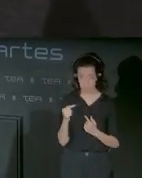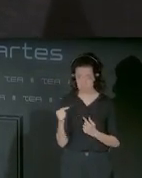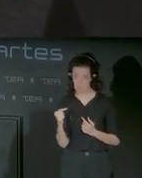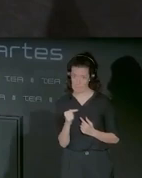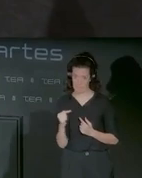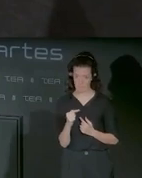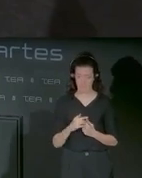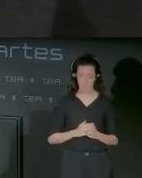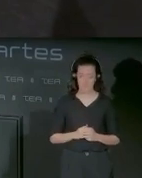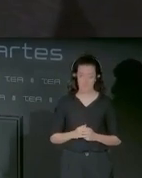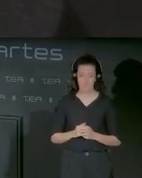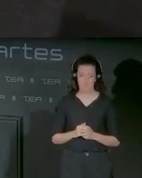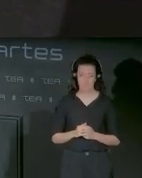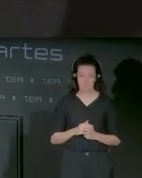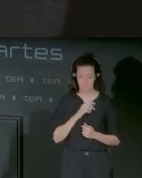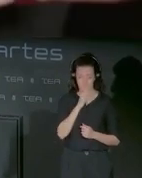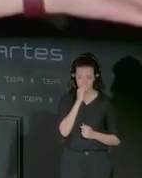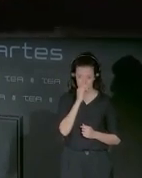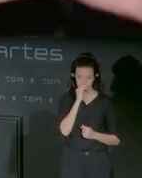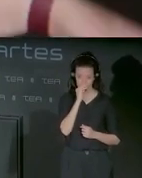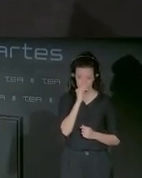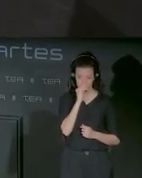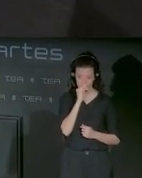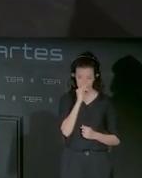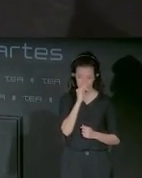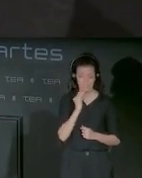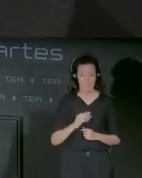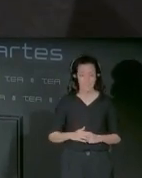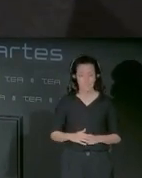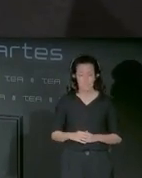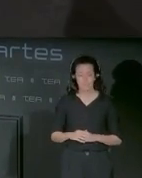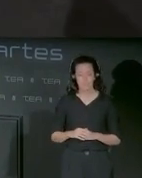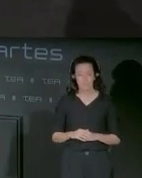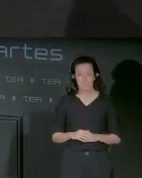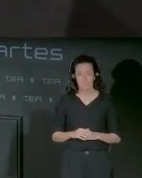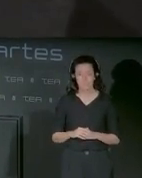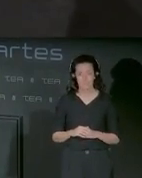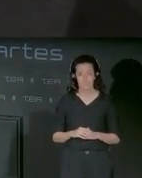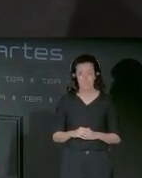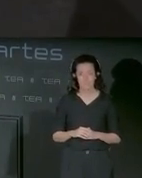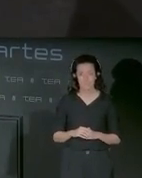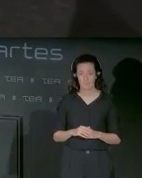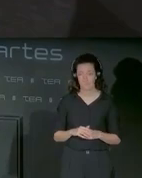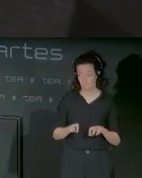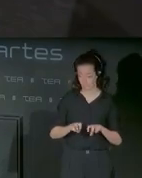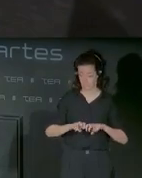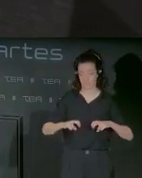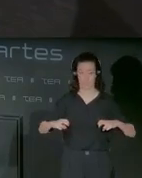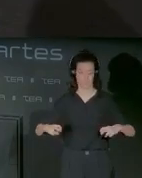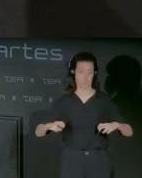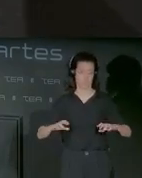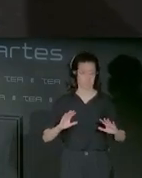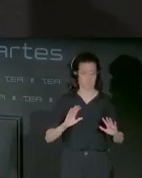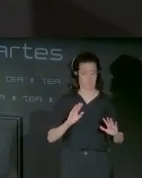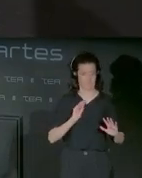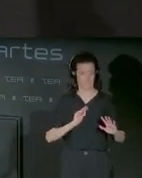this discussion. And starting with Kresimir. Partle, did